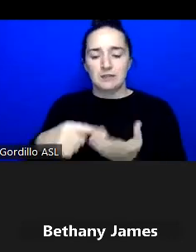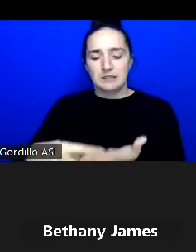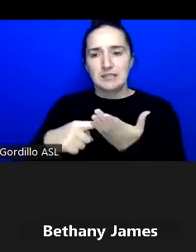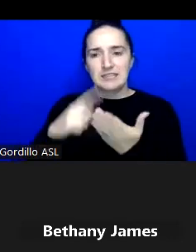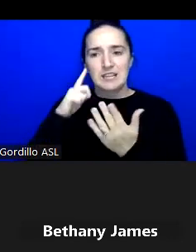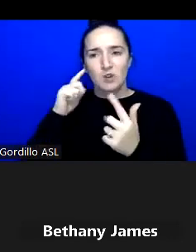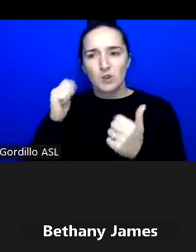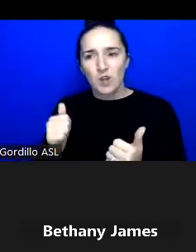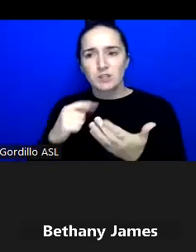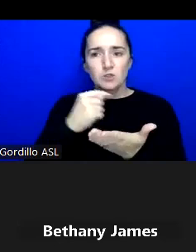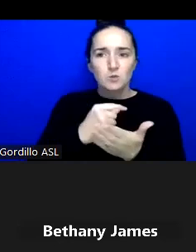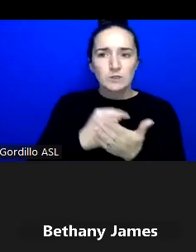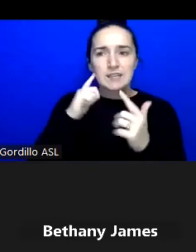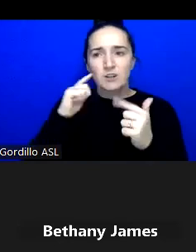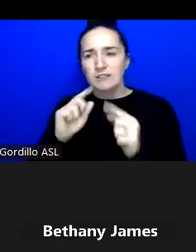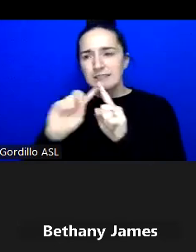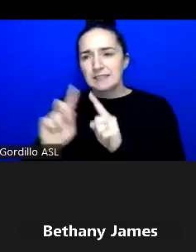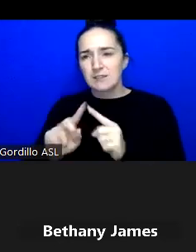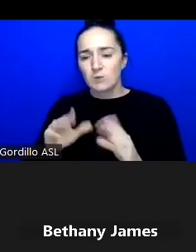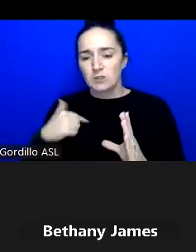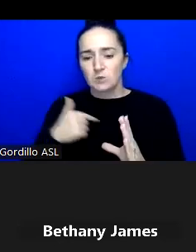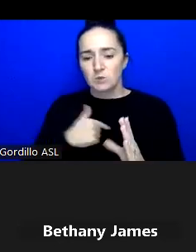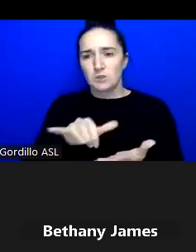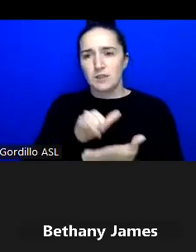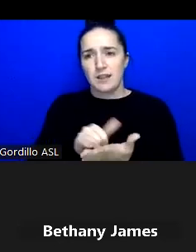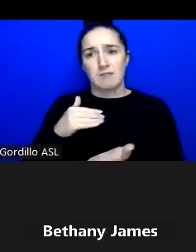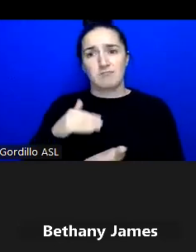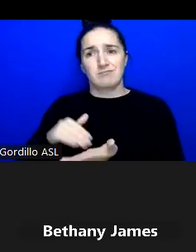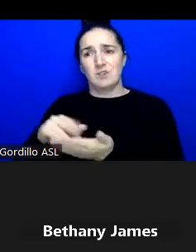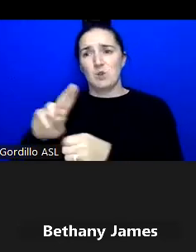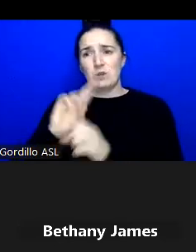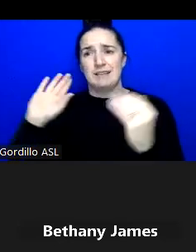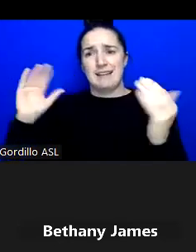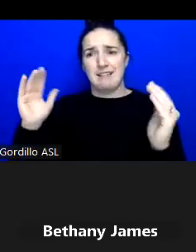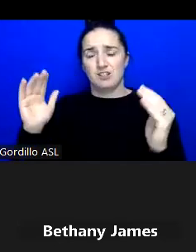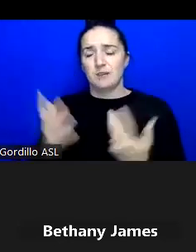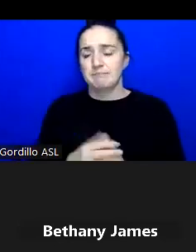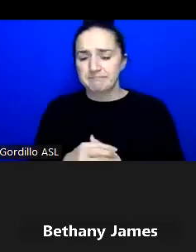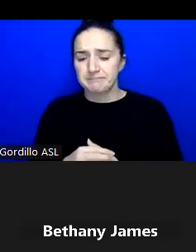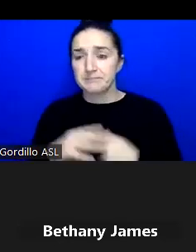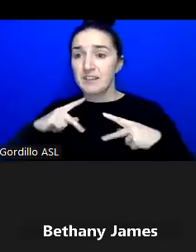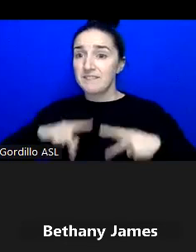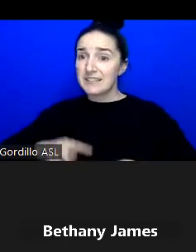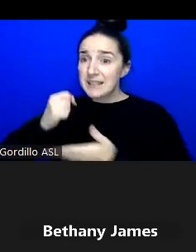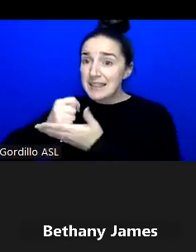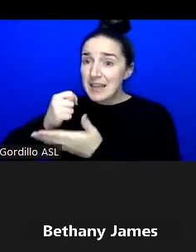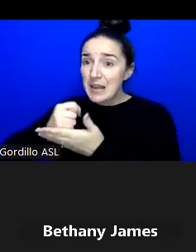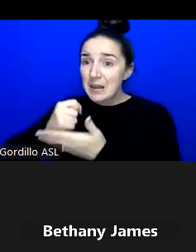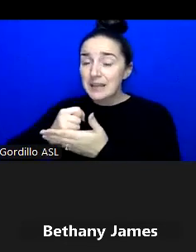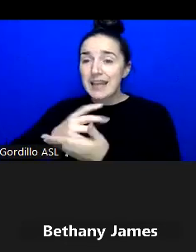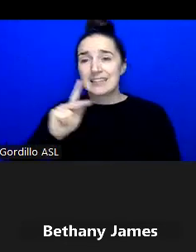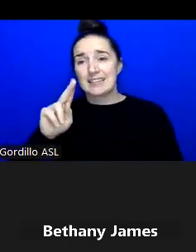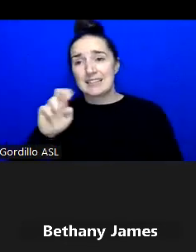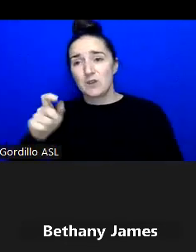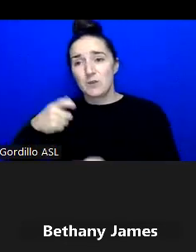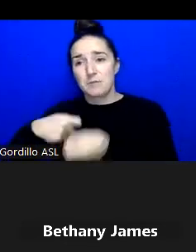hearing loss in different ways that we do that, I will frequently use the analogy of physical therapy and a knee replacement. If somebody has